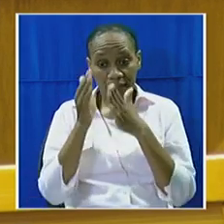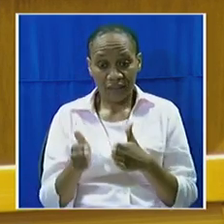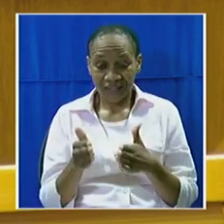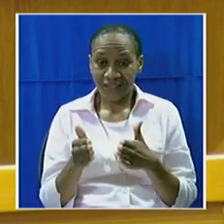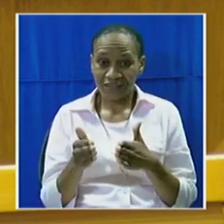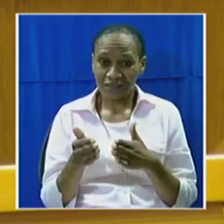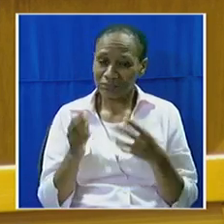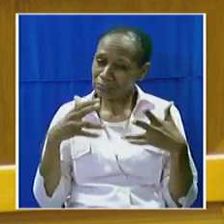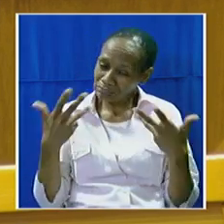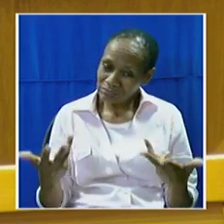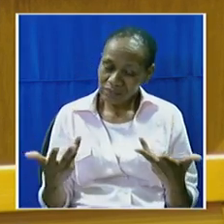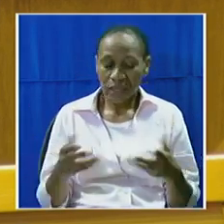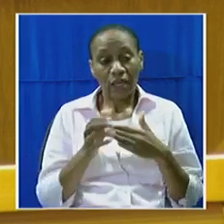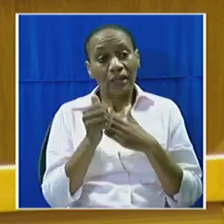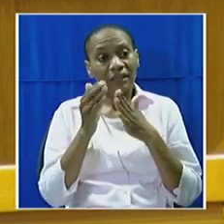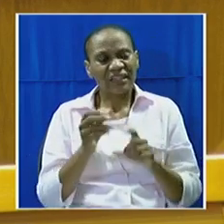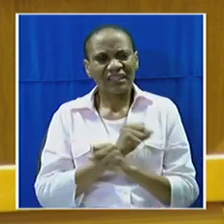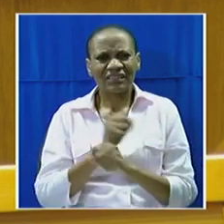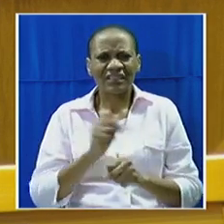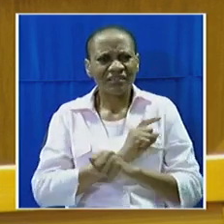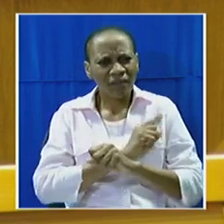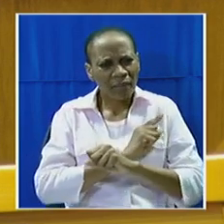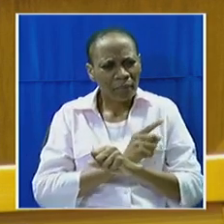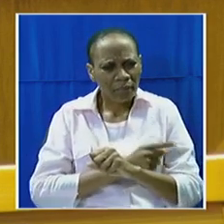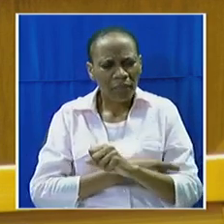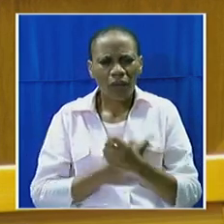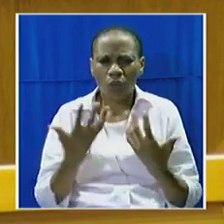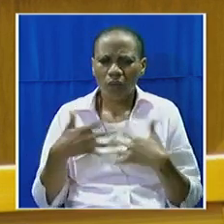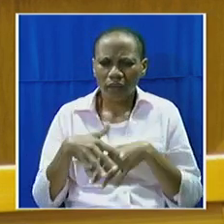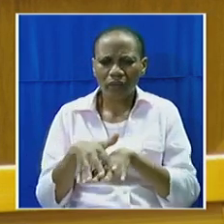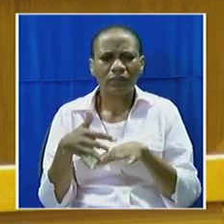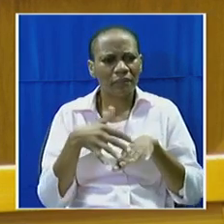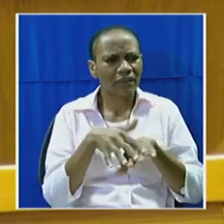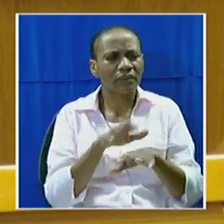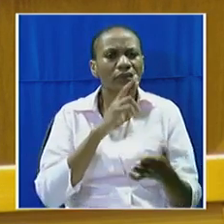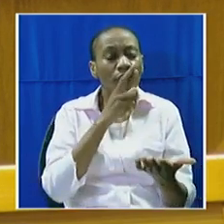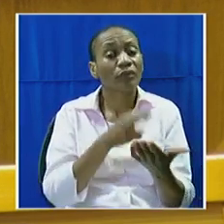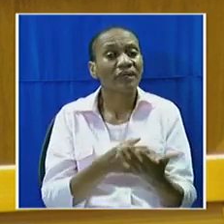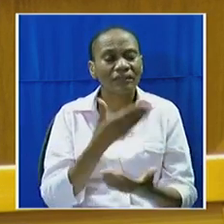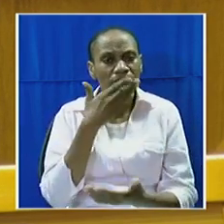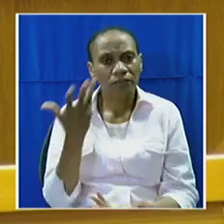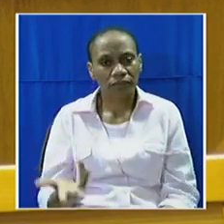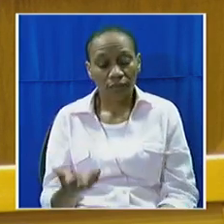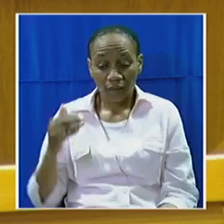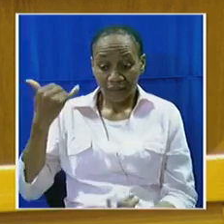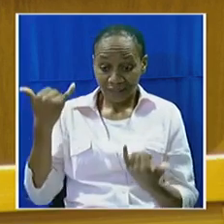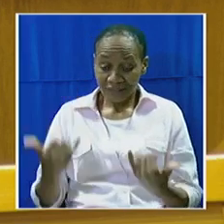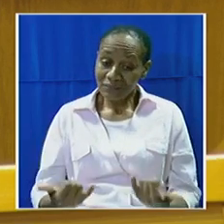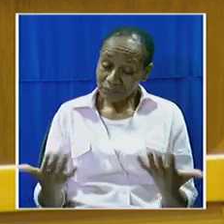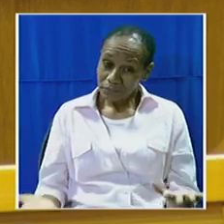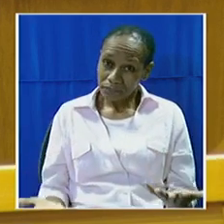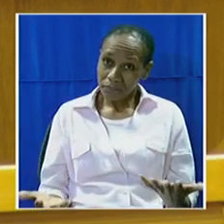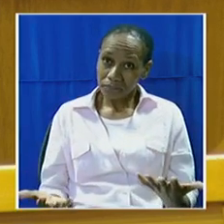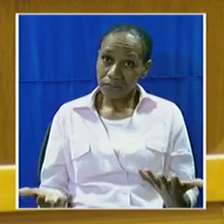any appetite and blatant disregard to implement his recommendations. Yet, at the root of